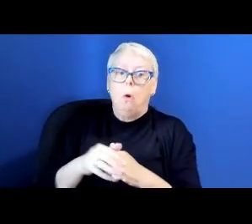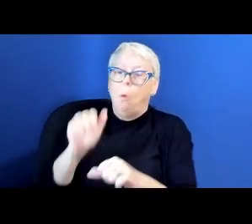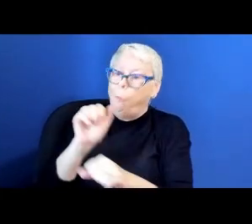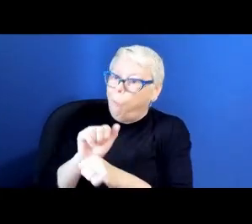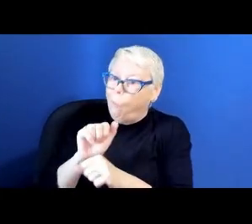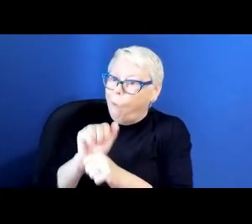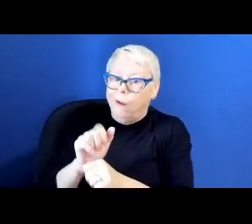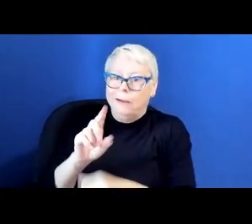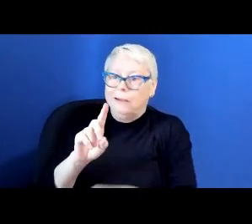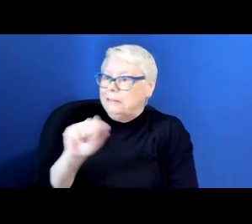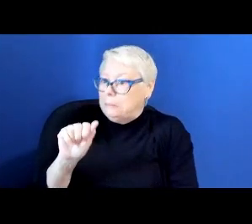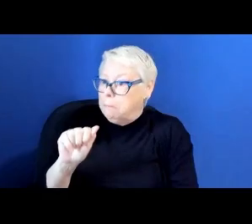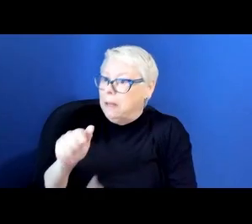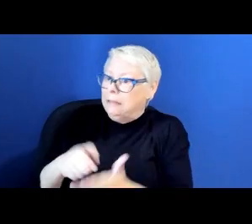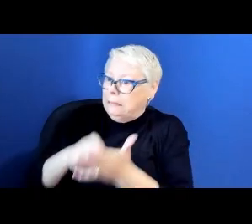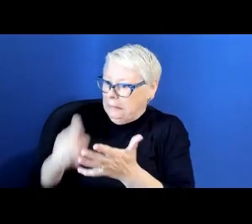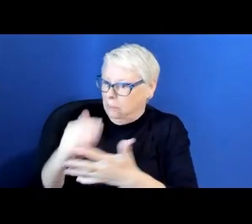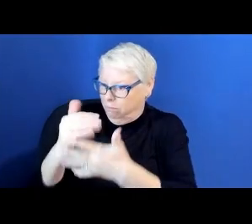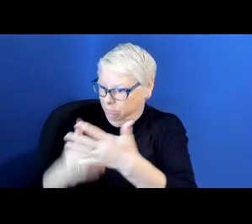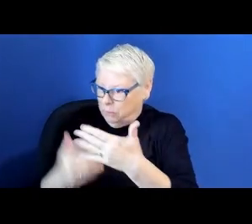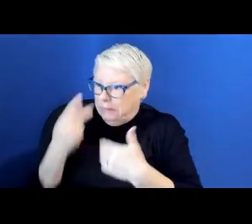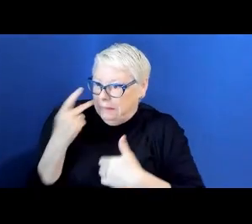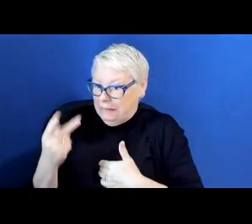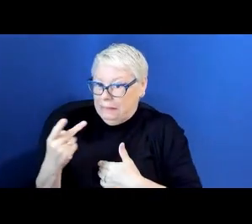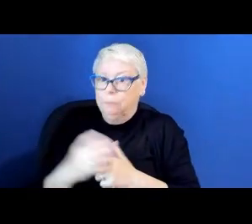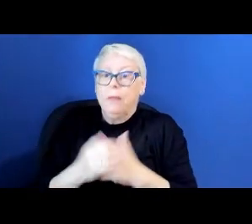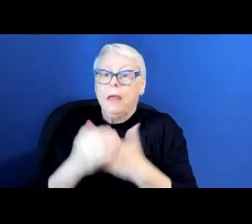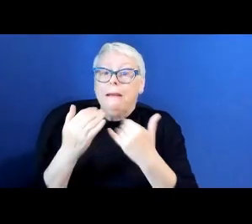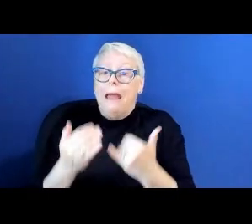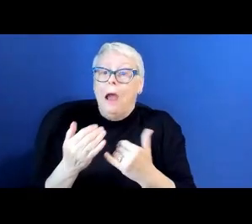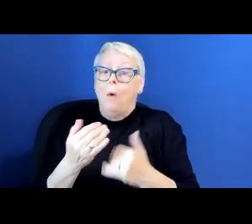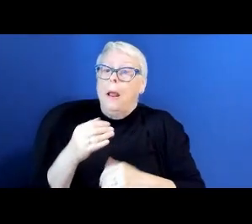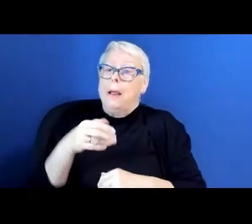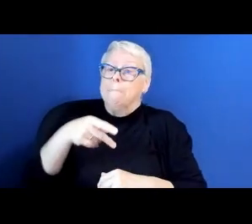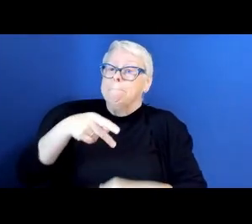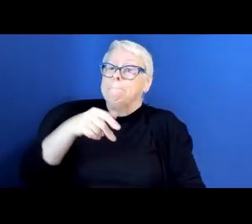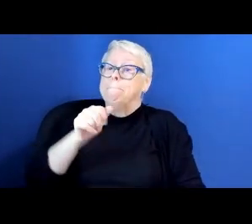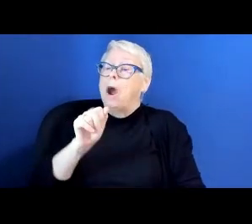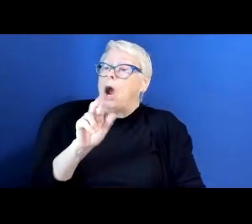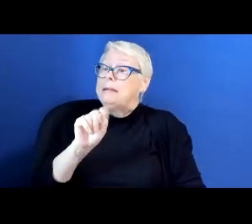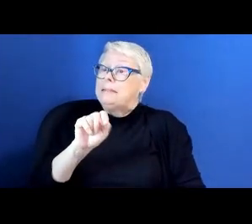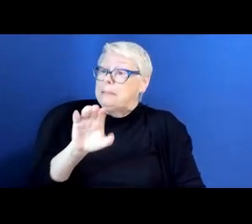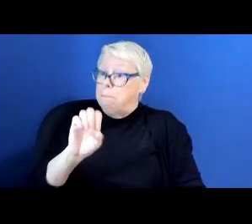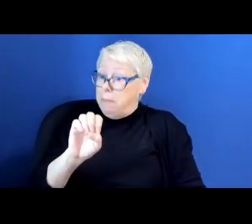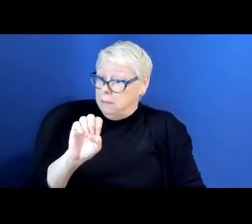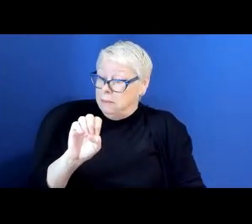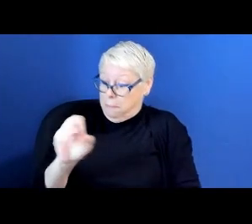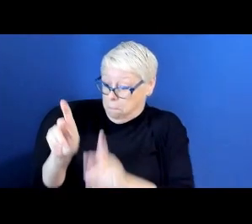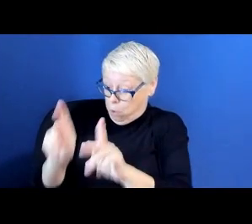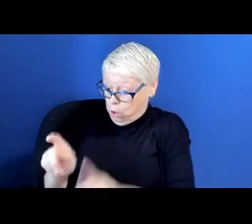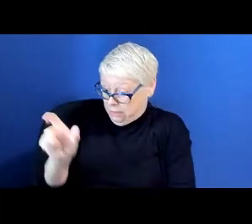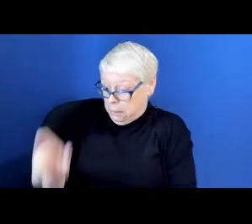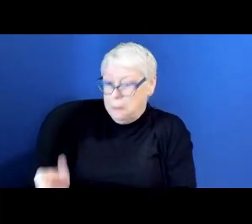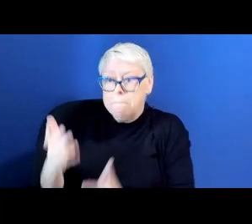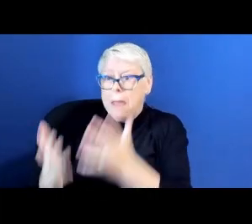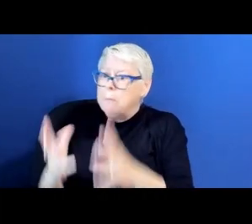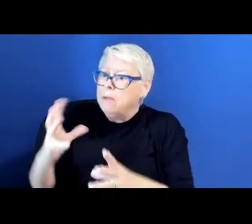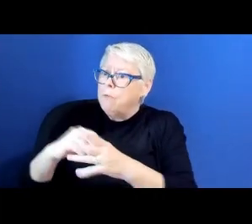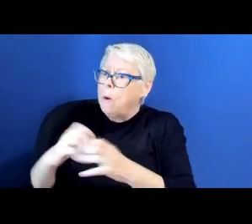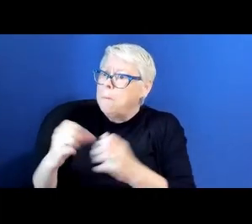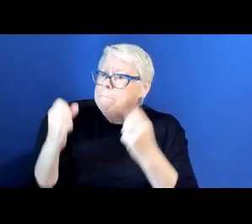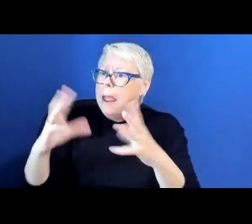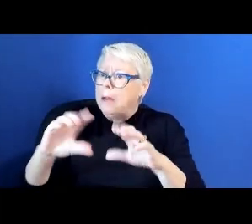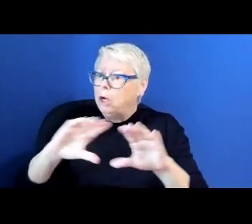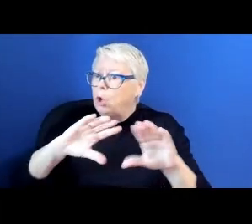needs. Participants might be a part of numerous special groups and therefore can use multiple starting points